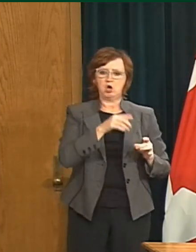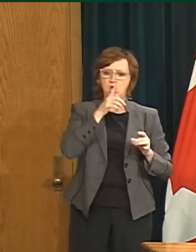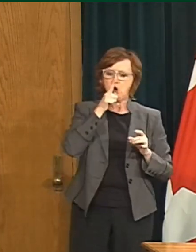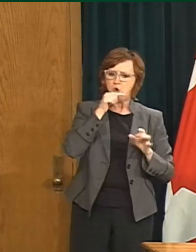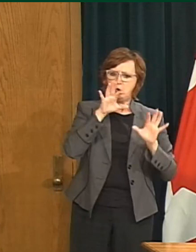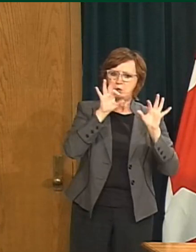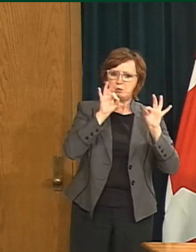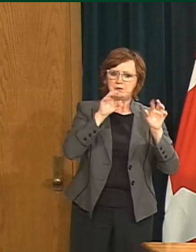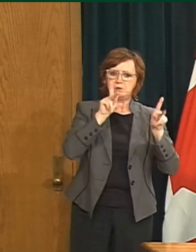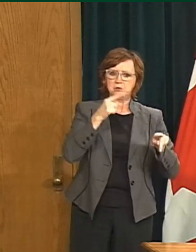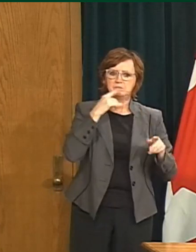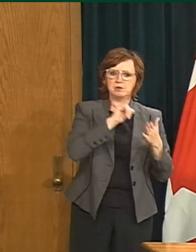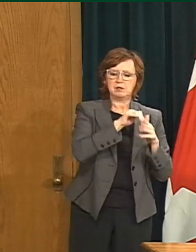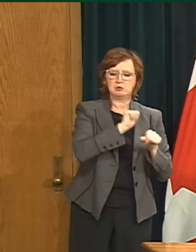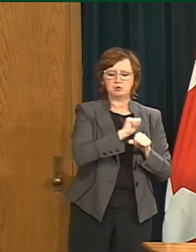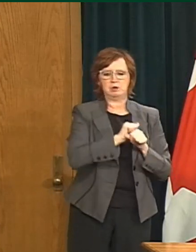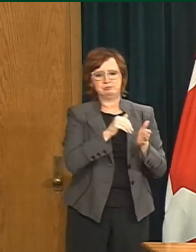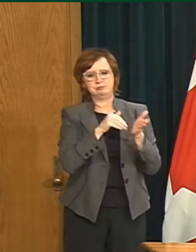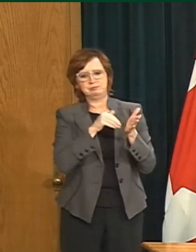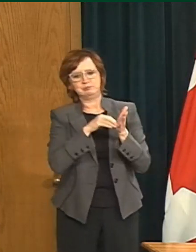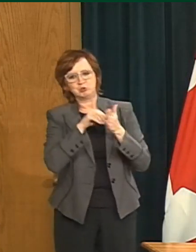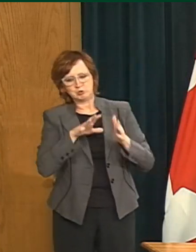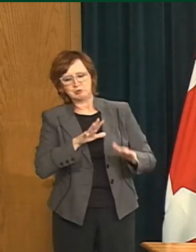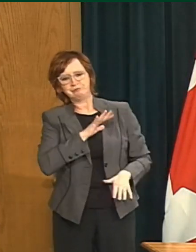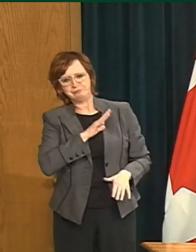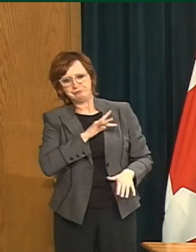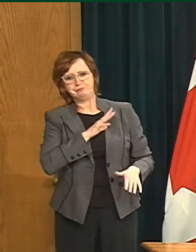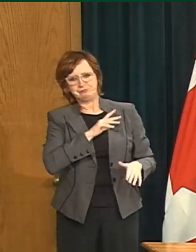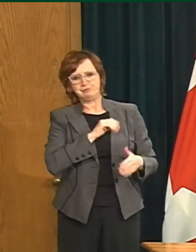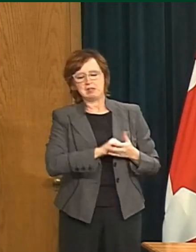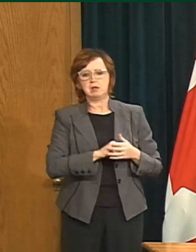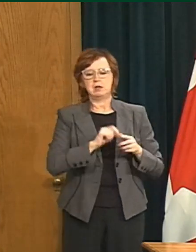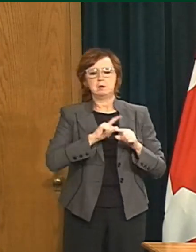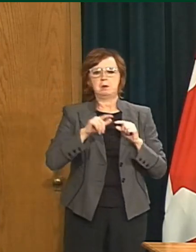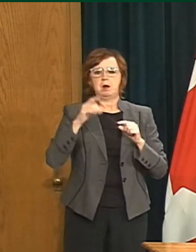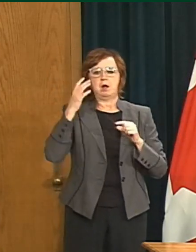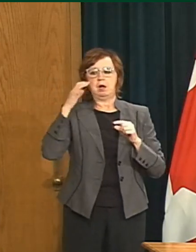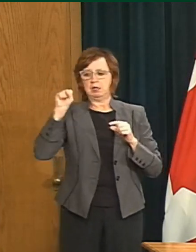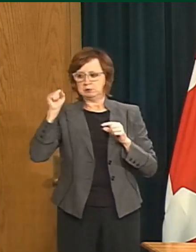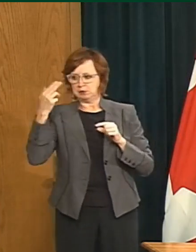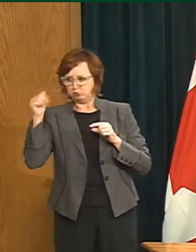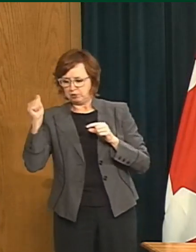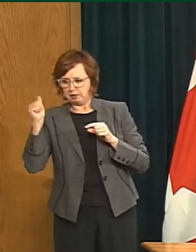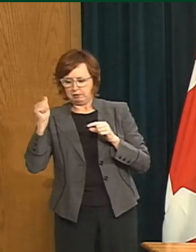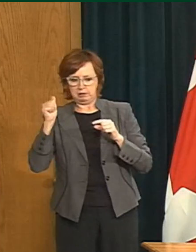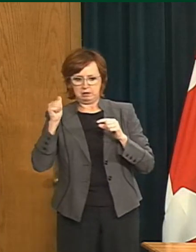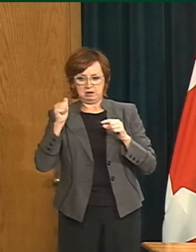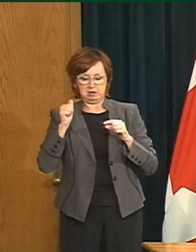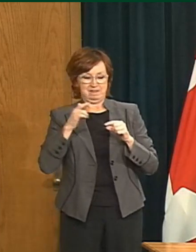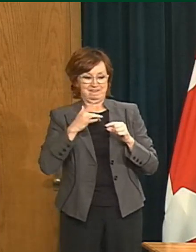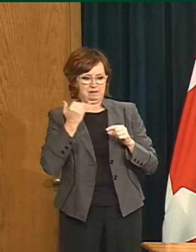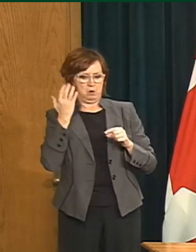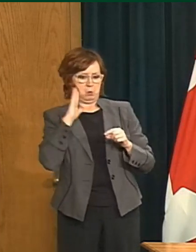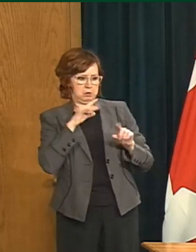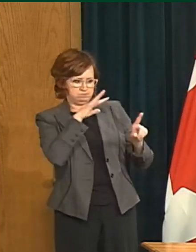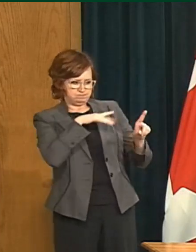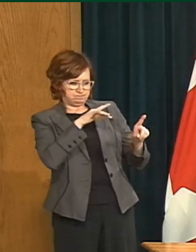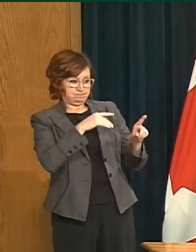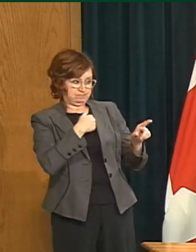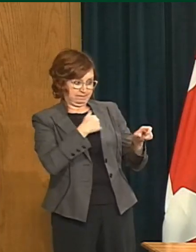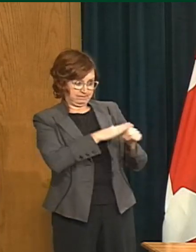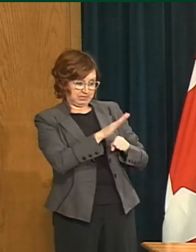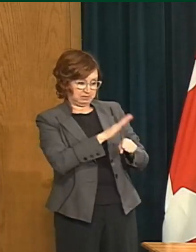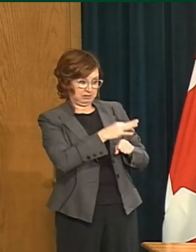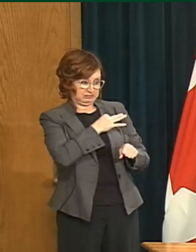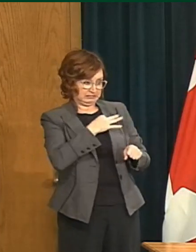additional resources are needed, the Saskatchewan Health Authority will work with our 2 nursing schools to add even more contact tracing